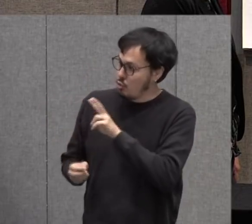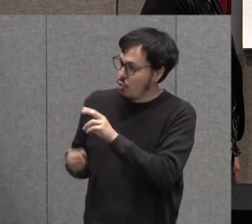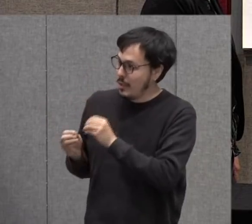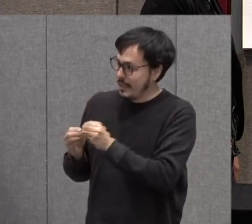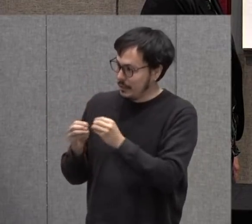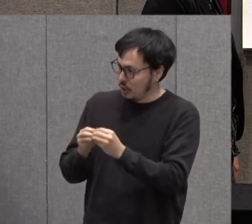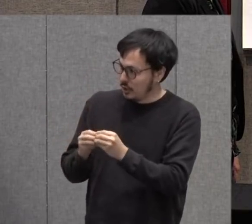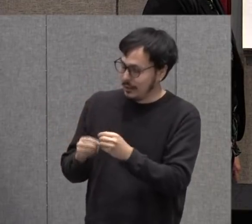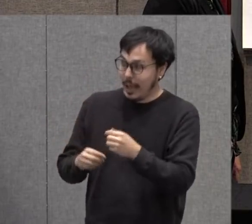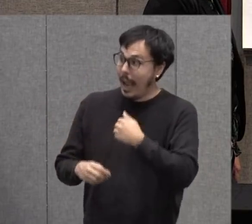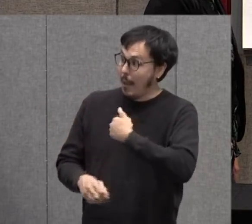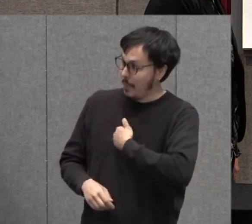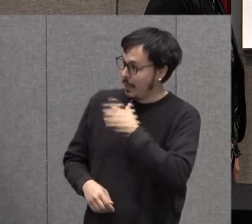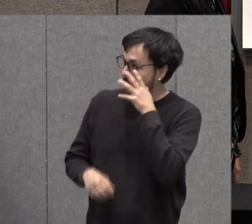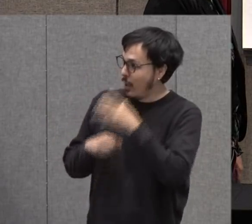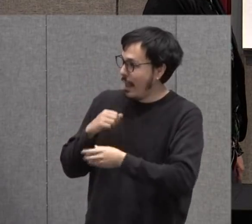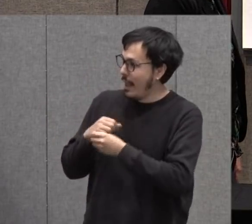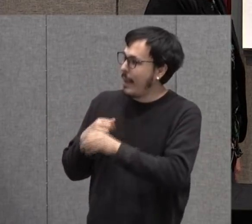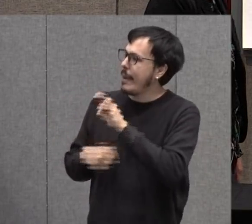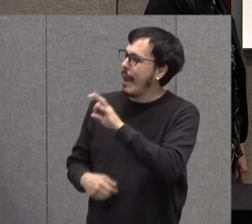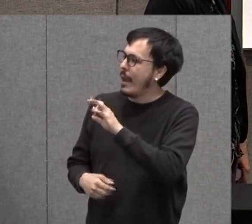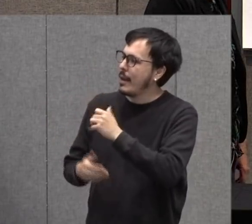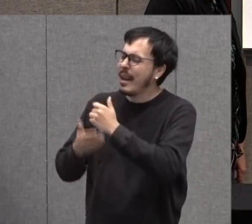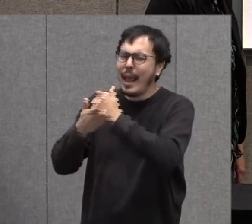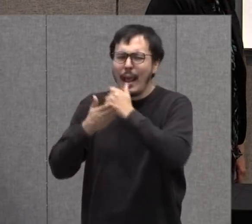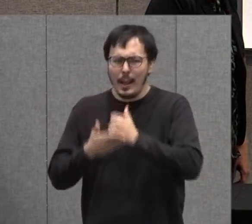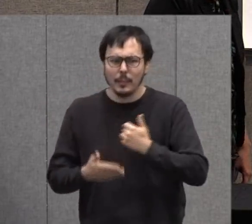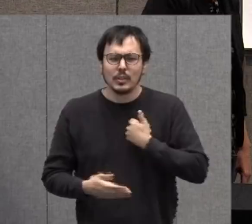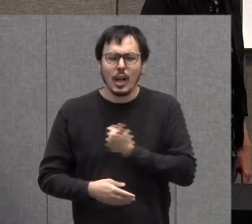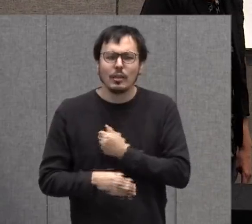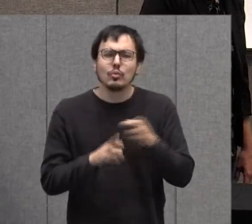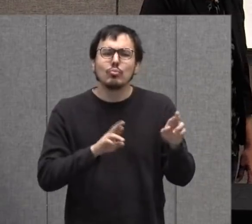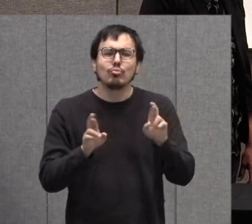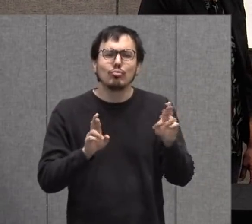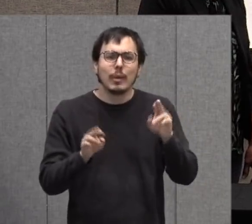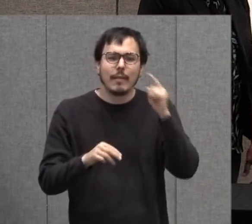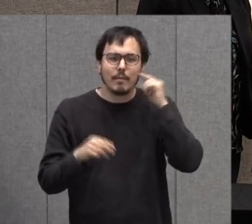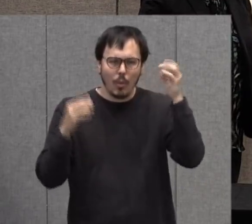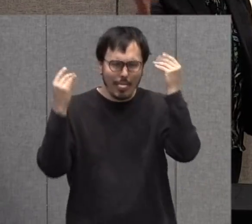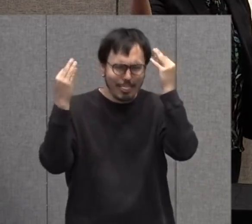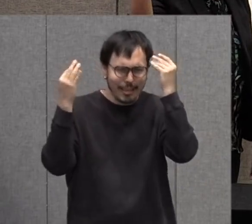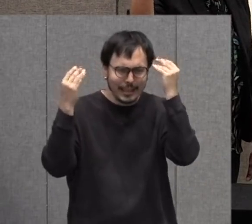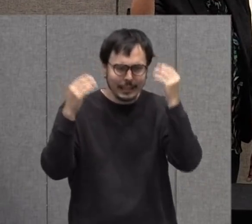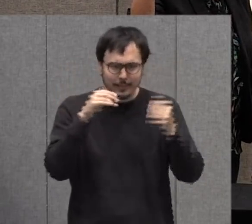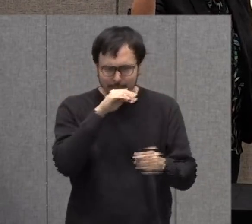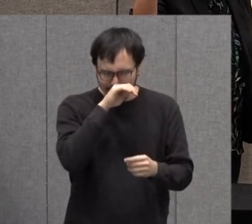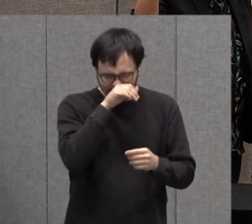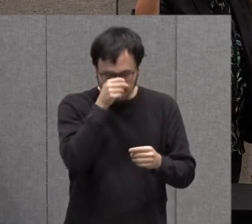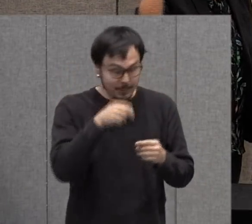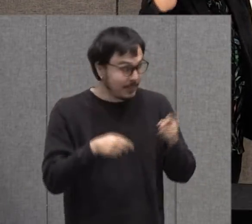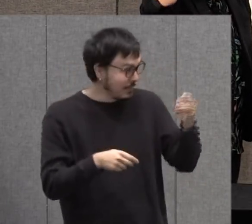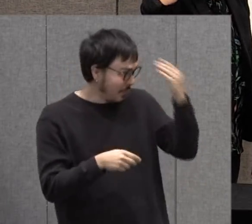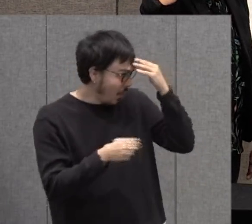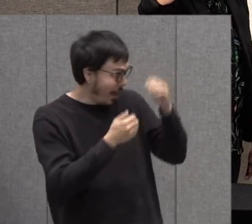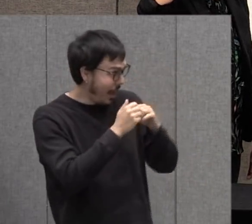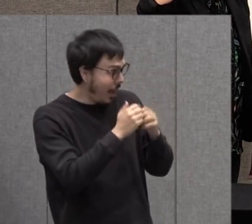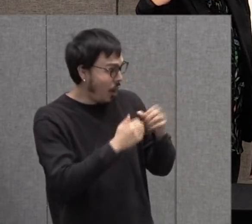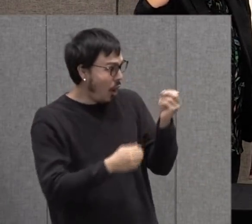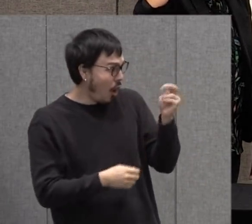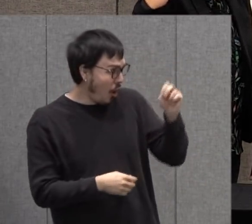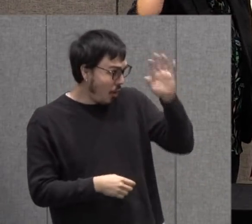brain ready for some big thinking. Okay. I think that's good. Are you guys ready? Get your brains on. Do you know how to click on your brain? It goes like